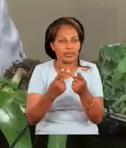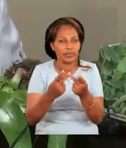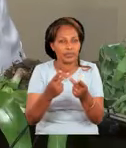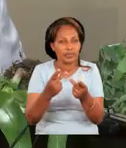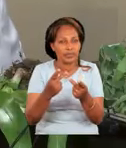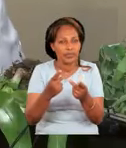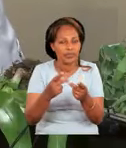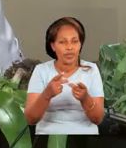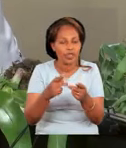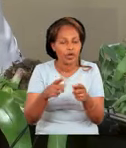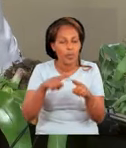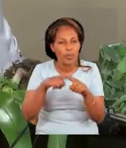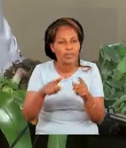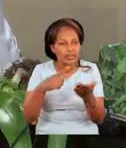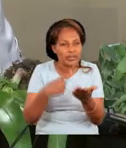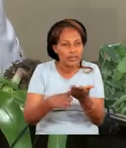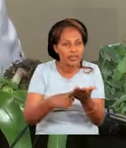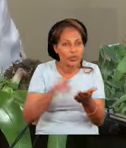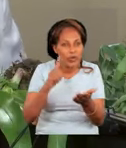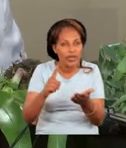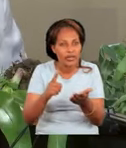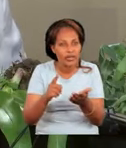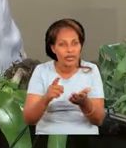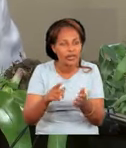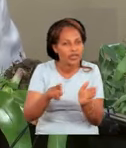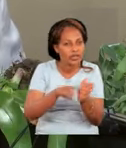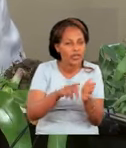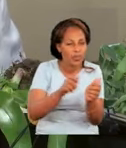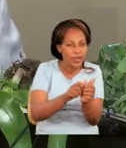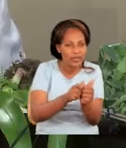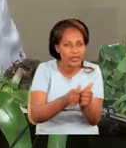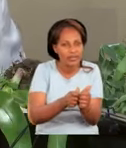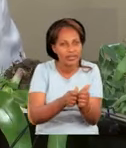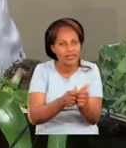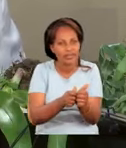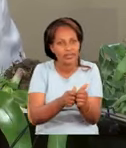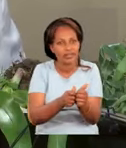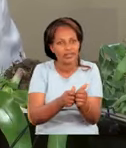But these ones, for example the maize,